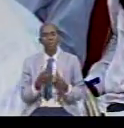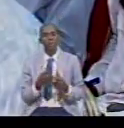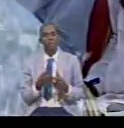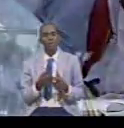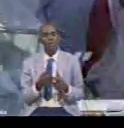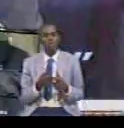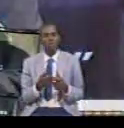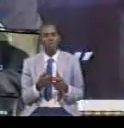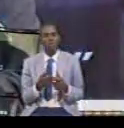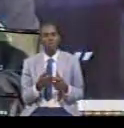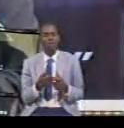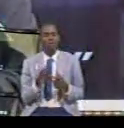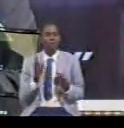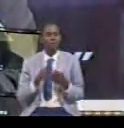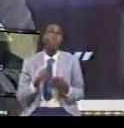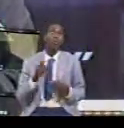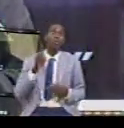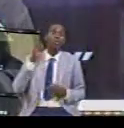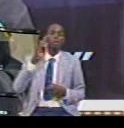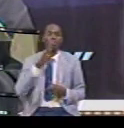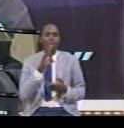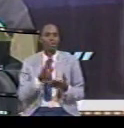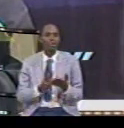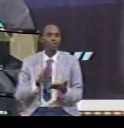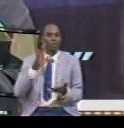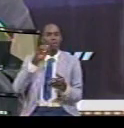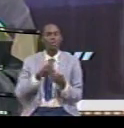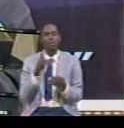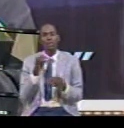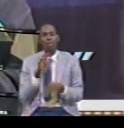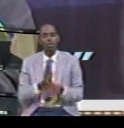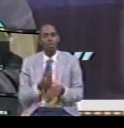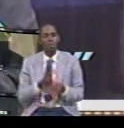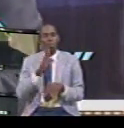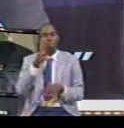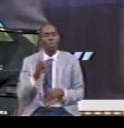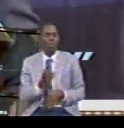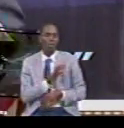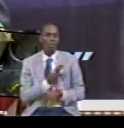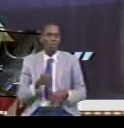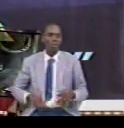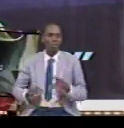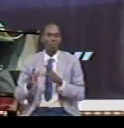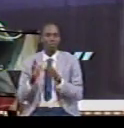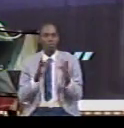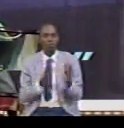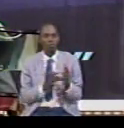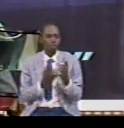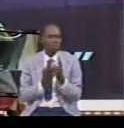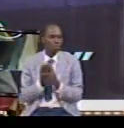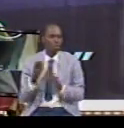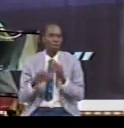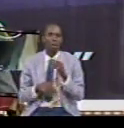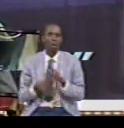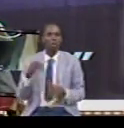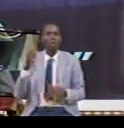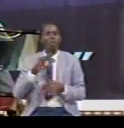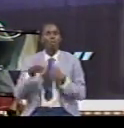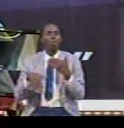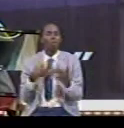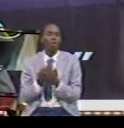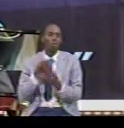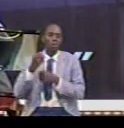unto him, be glory in the church by Jesus Christ throughout